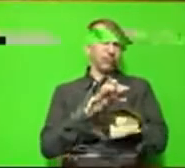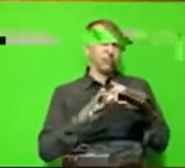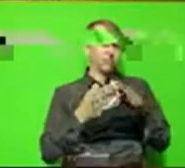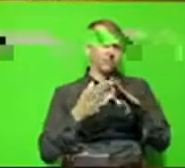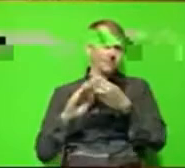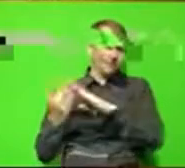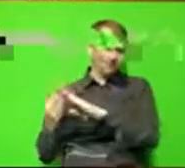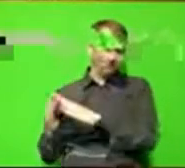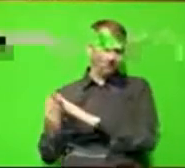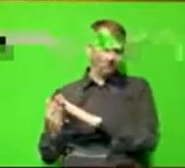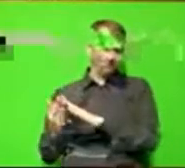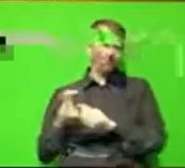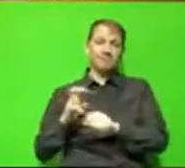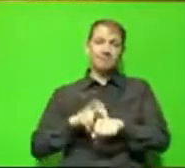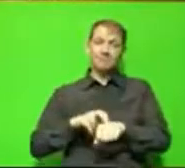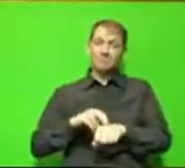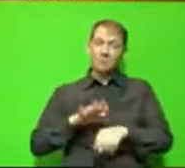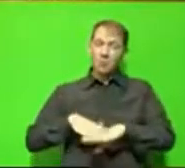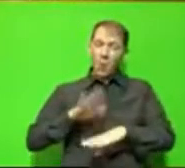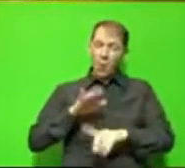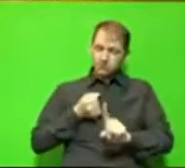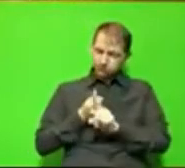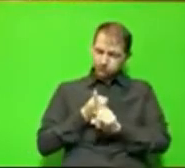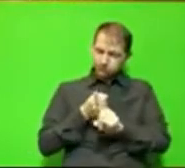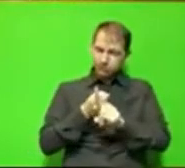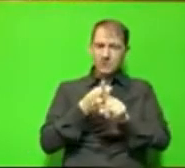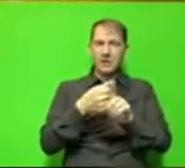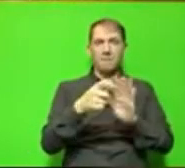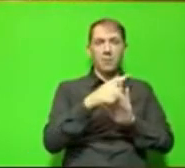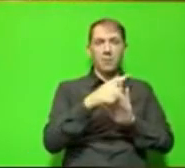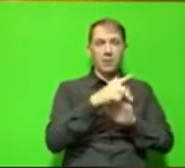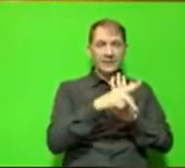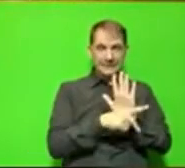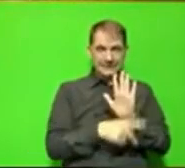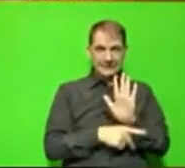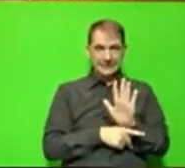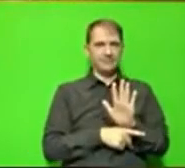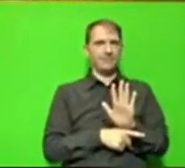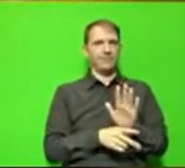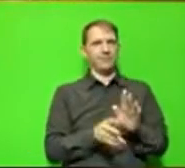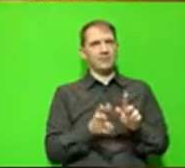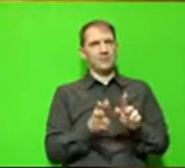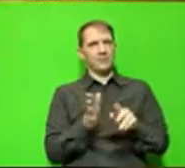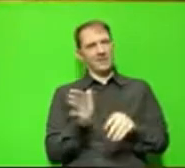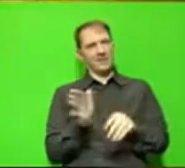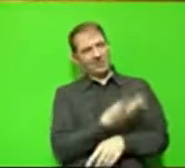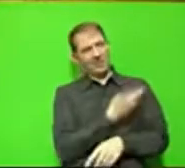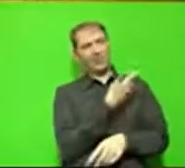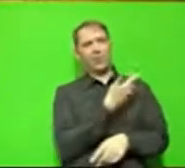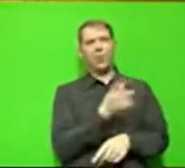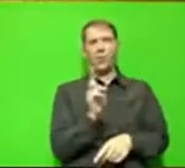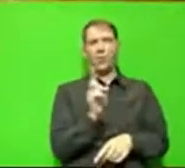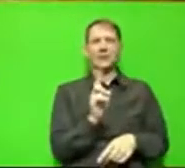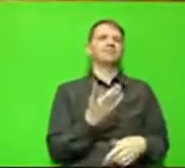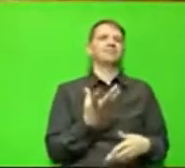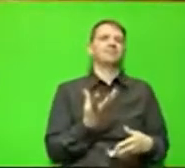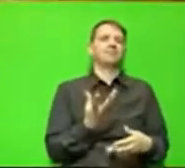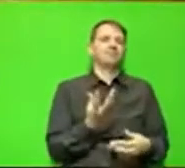We must push for policies that eliminate, for example, barriers such as child marriage and period